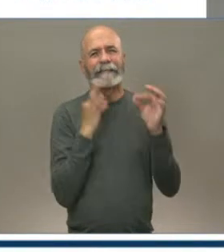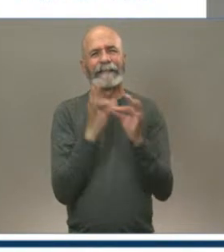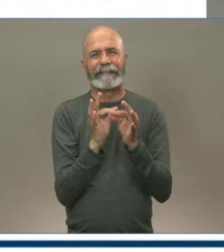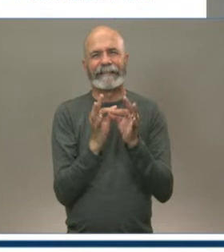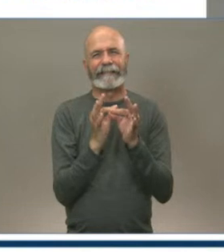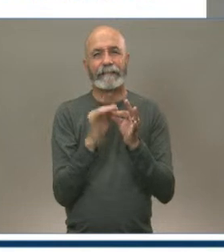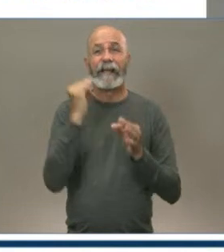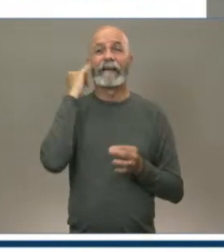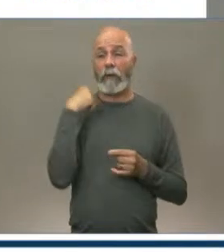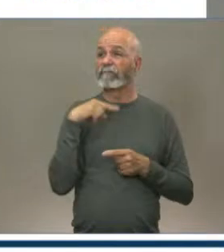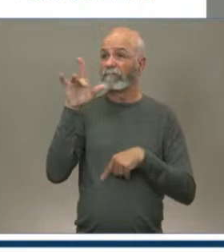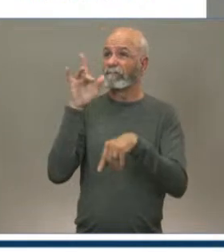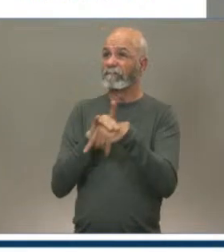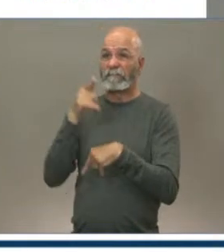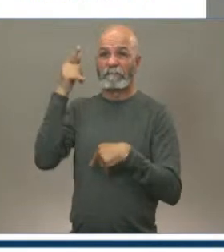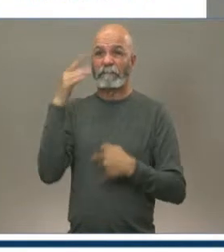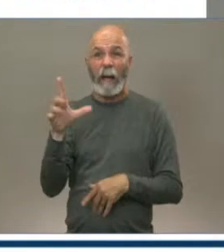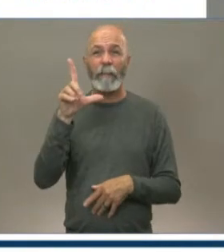test result.